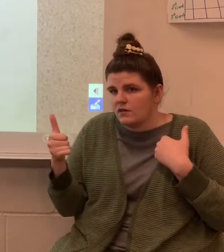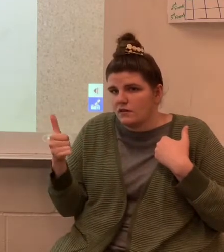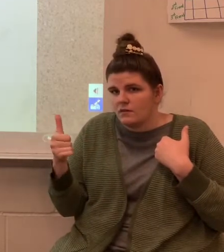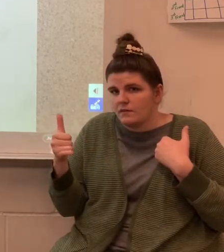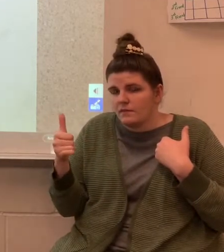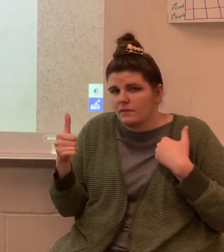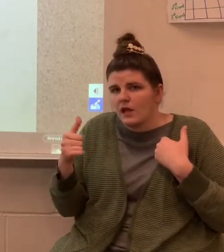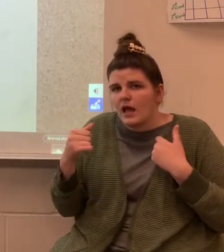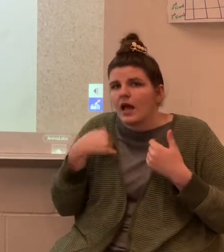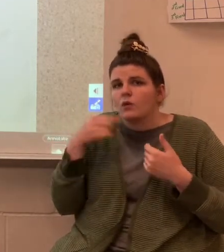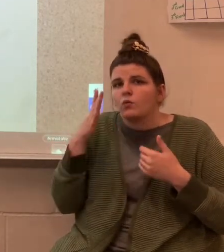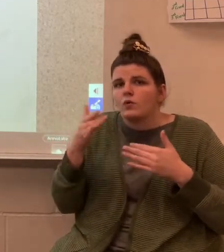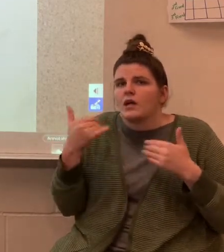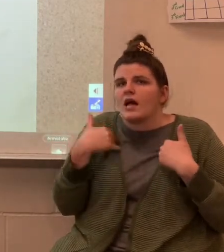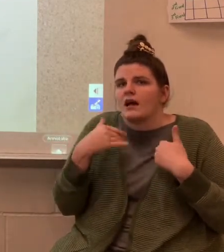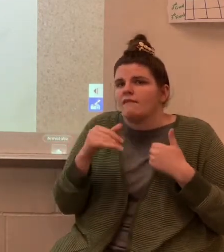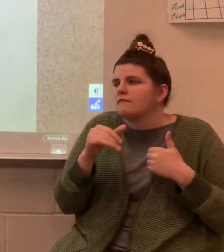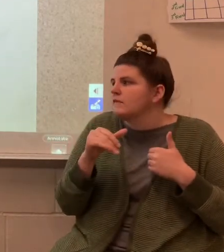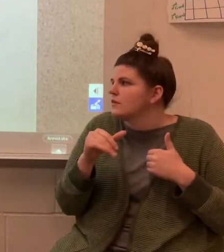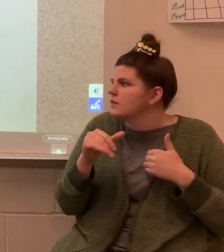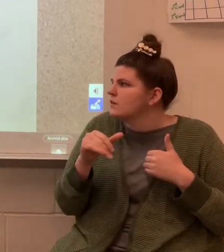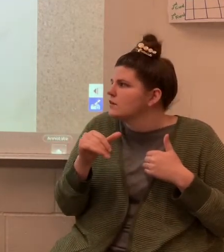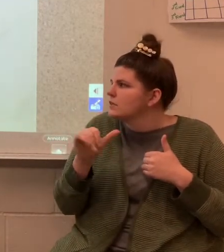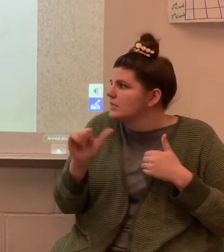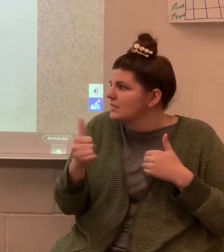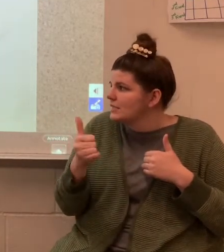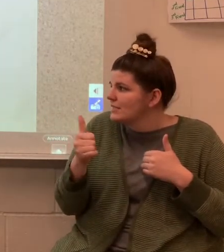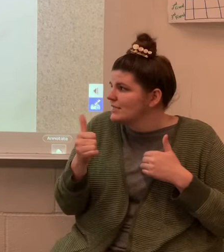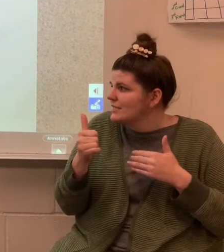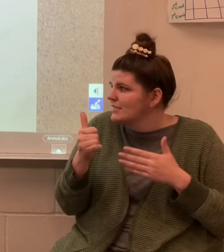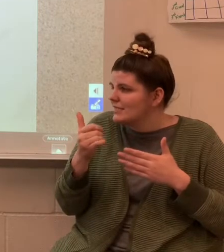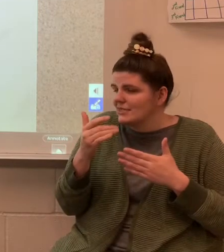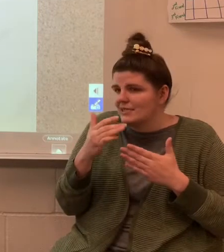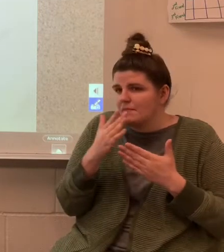I would end up with 10 pieces.